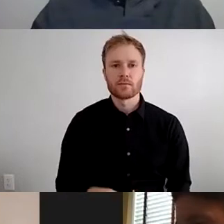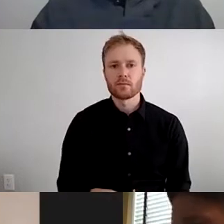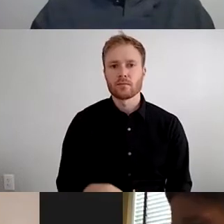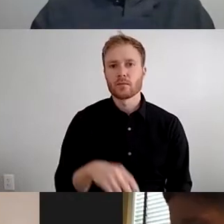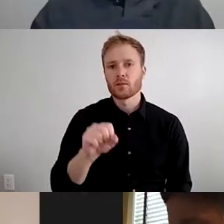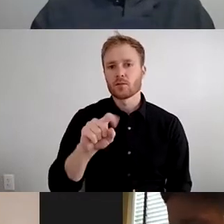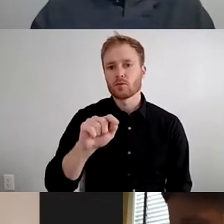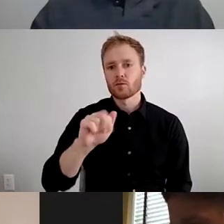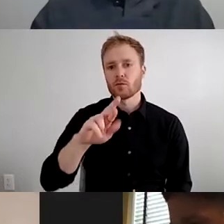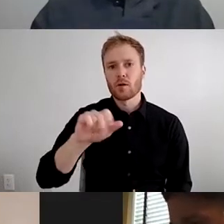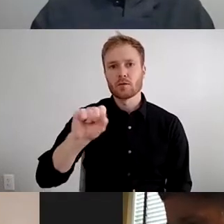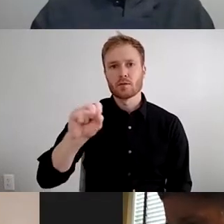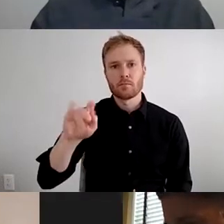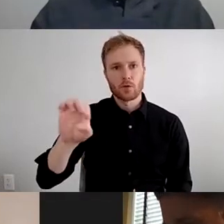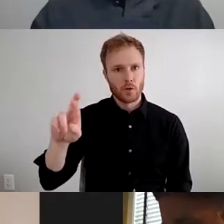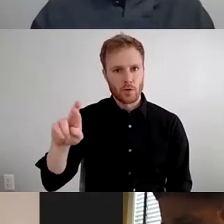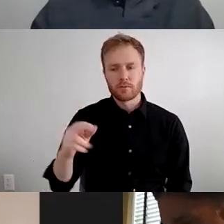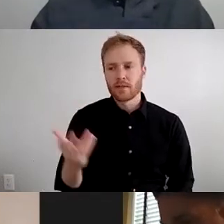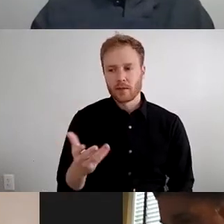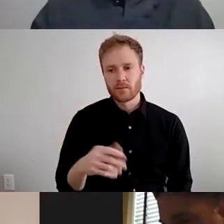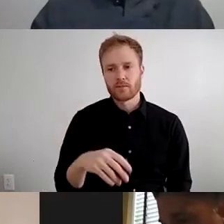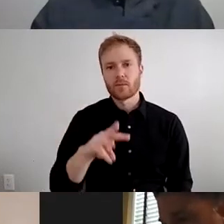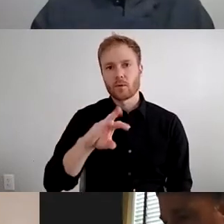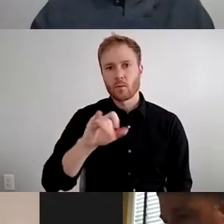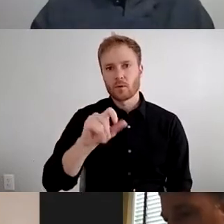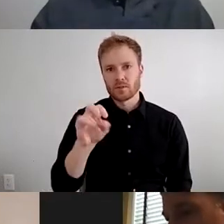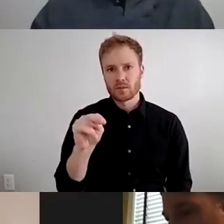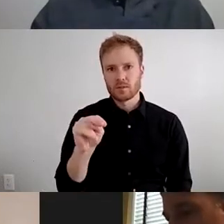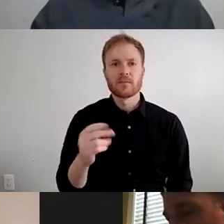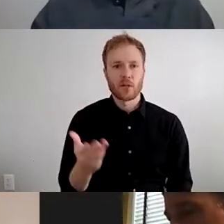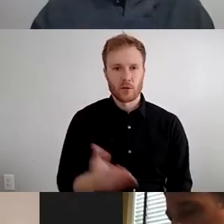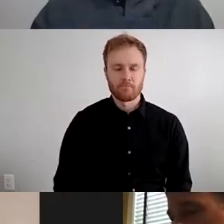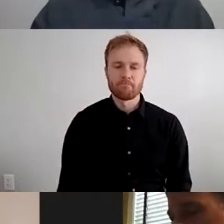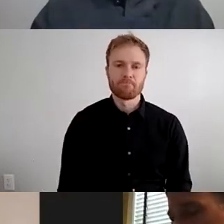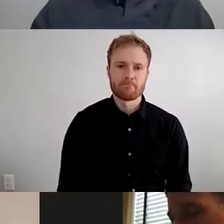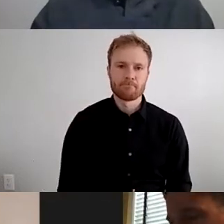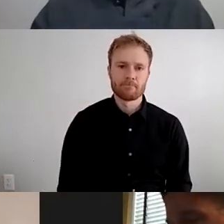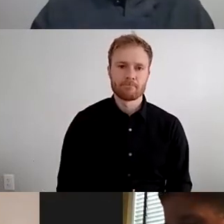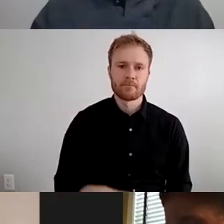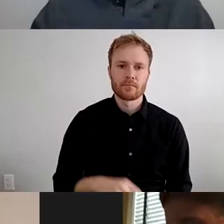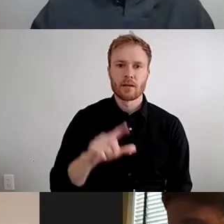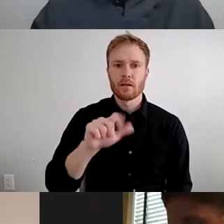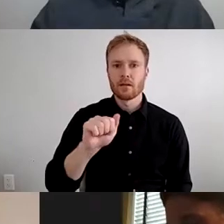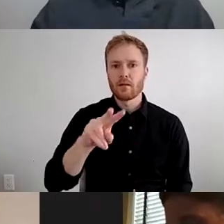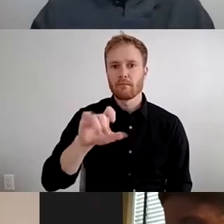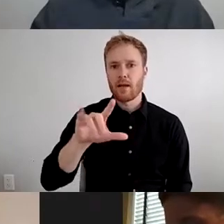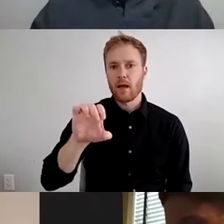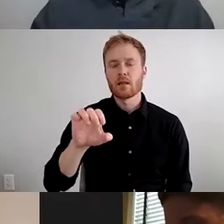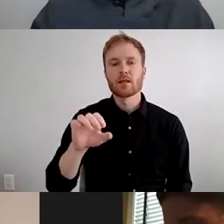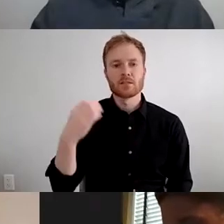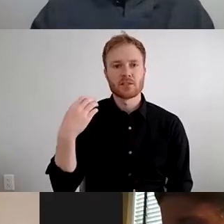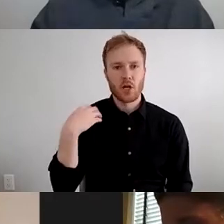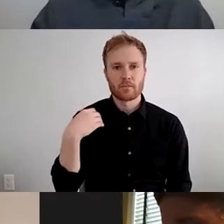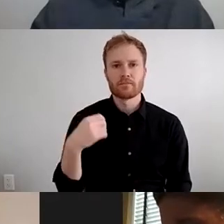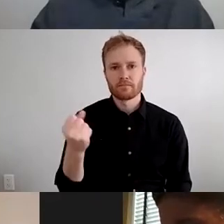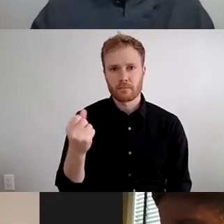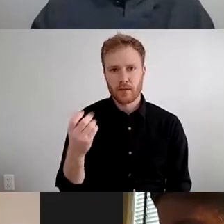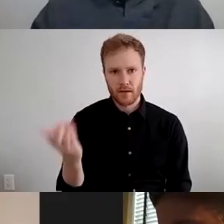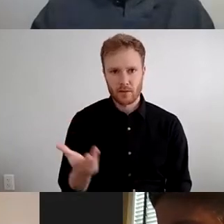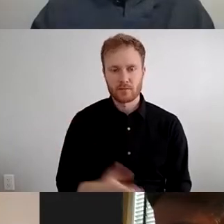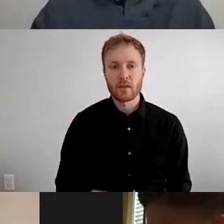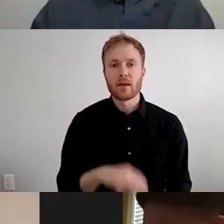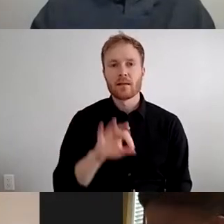Strasburger. Here. Mr. Wilson. Here. Mr. Lavelle, Chair. Here. 9 members